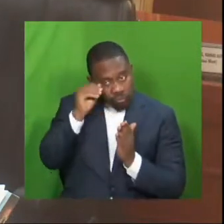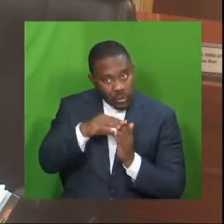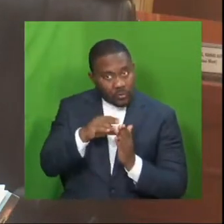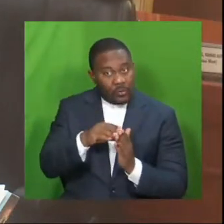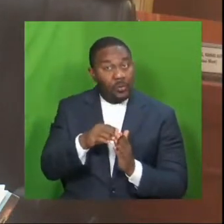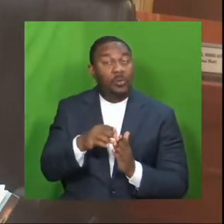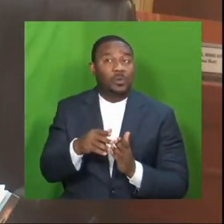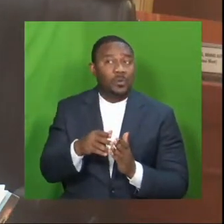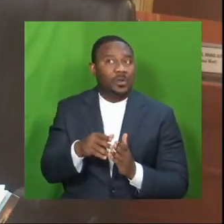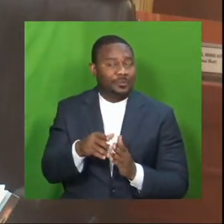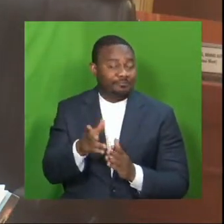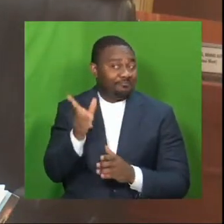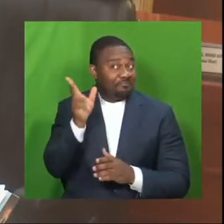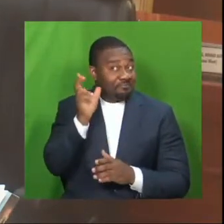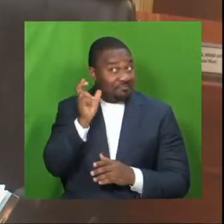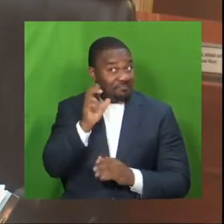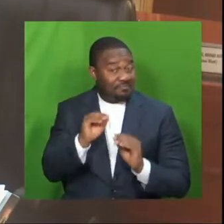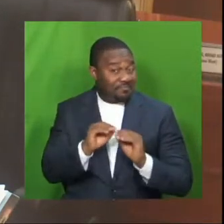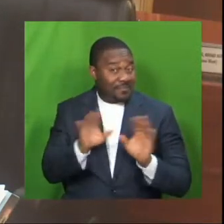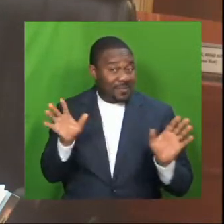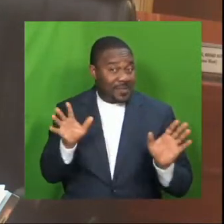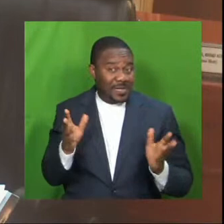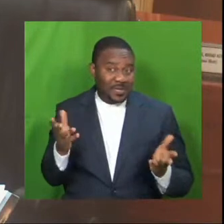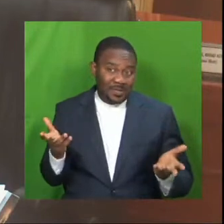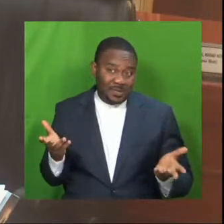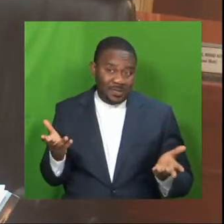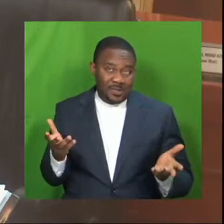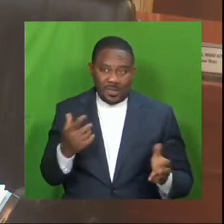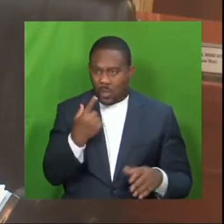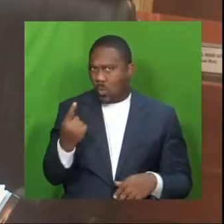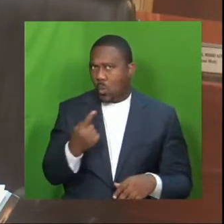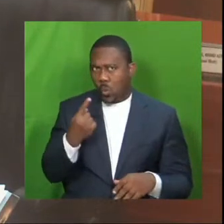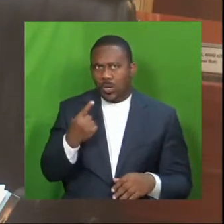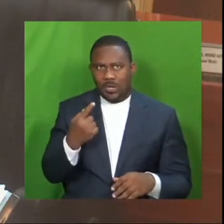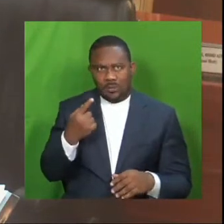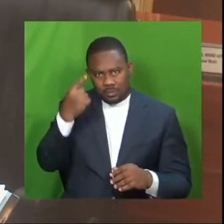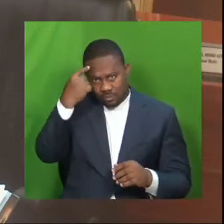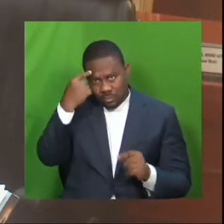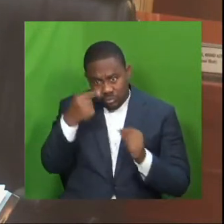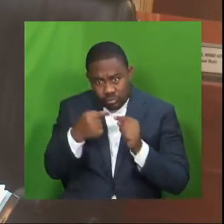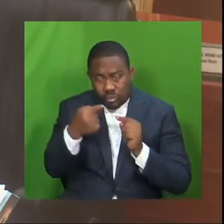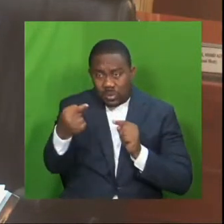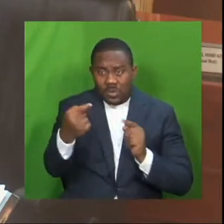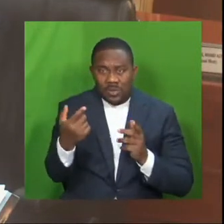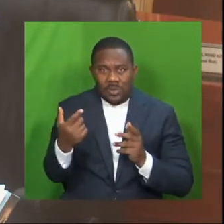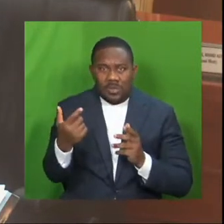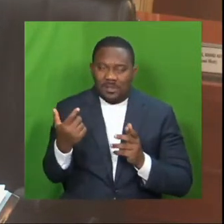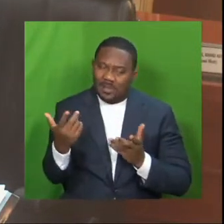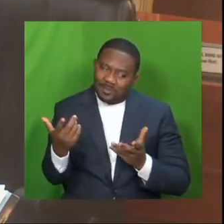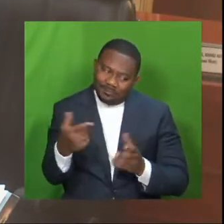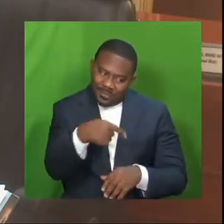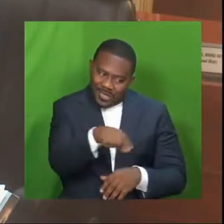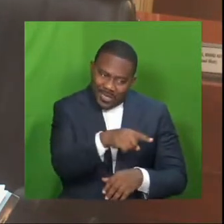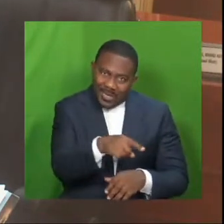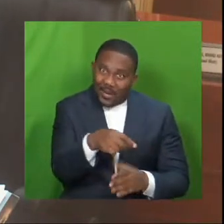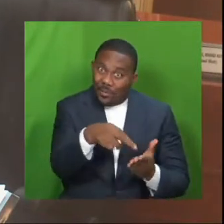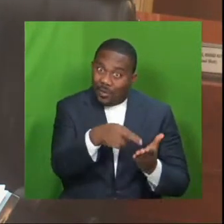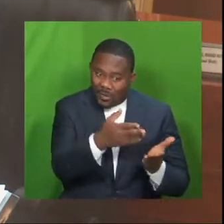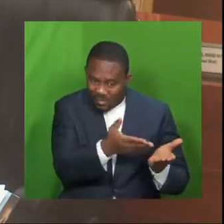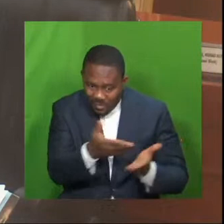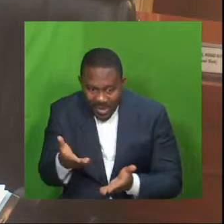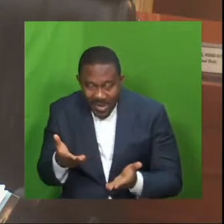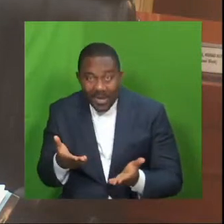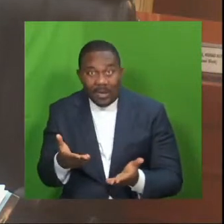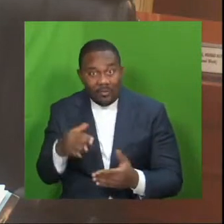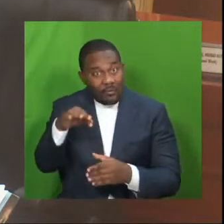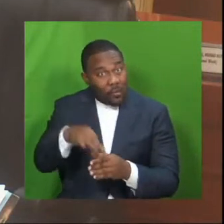you. The only disagreement that I have, Mr. Speaker, is submitting the report to Parliament for Parliament